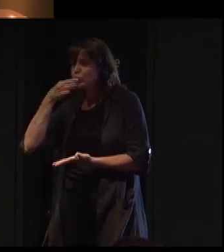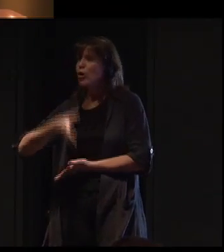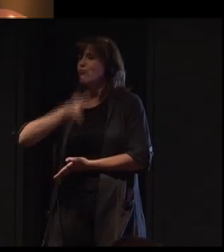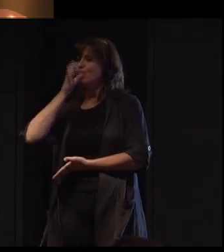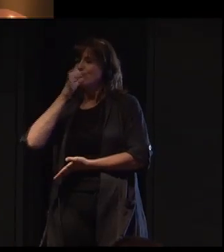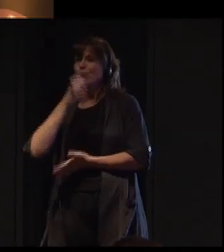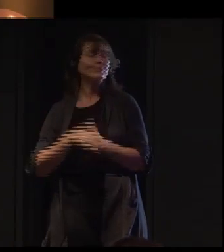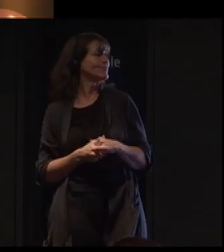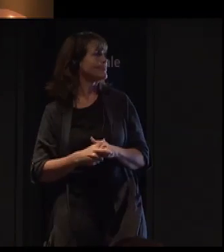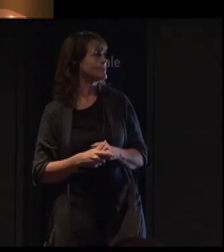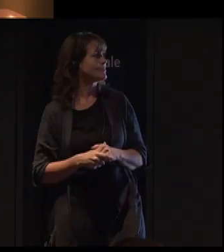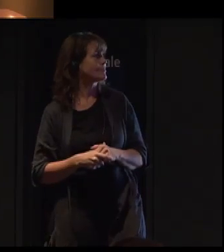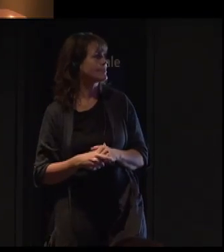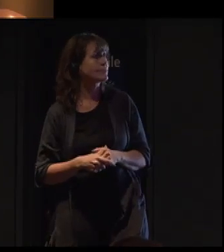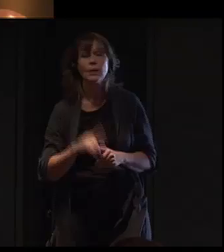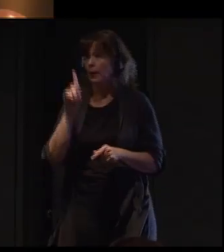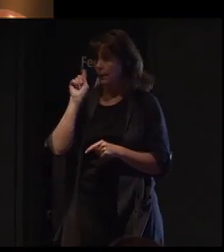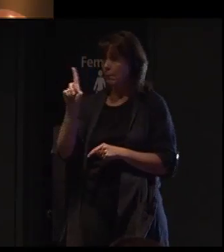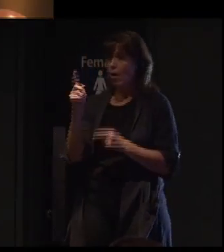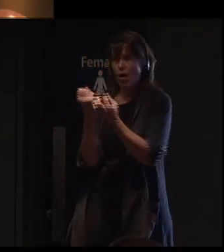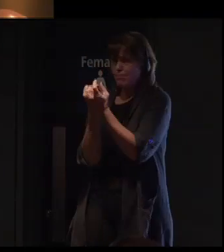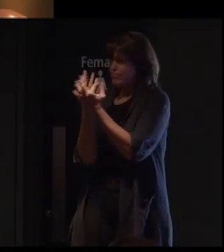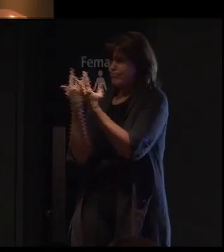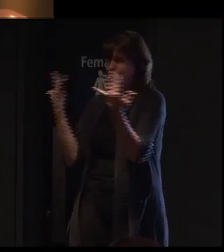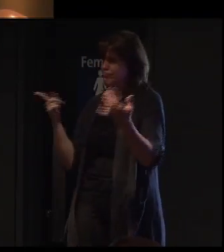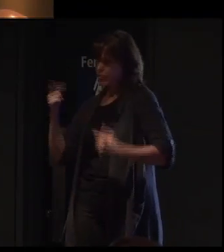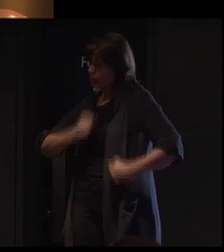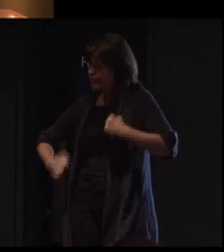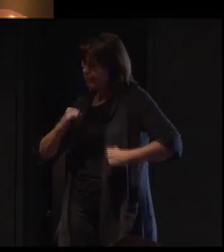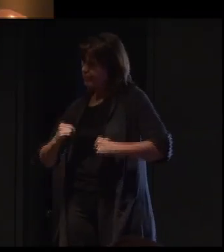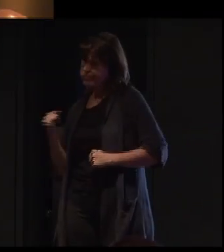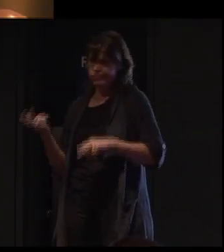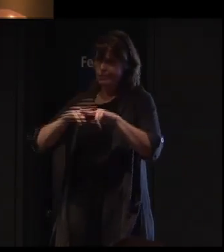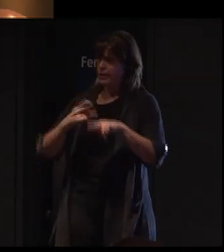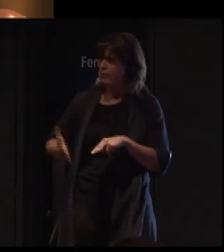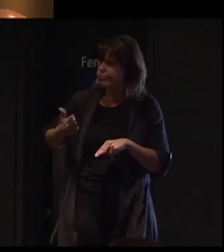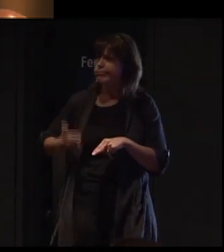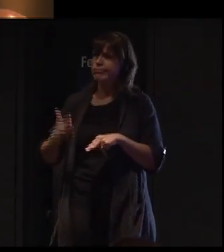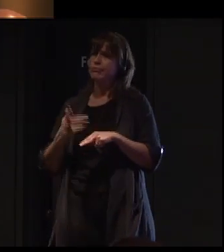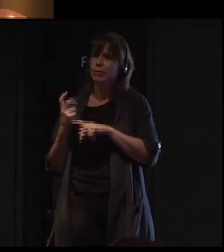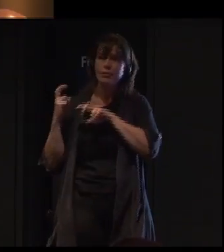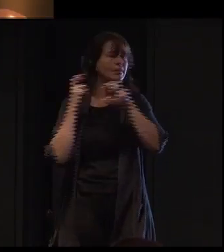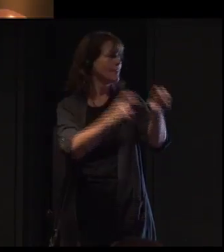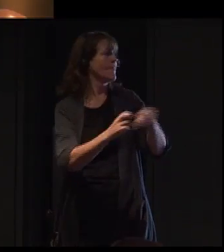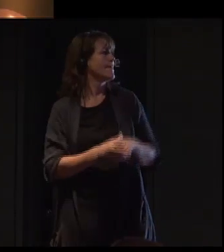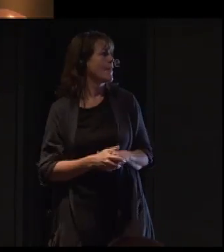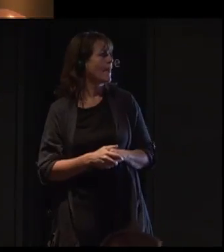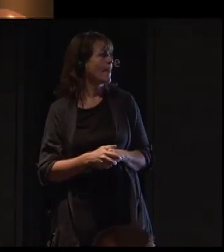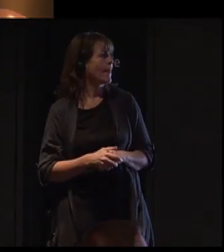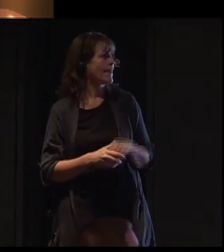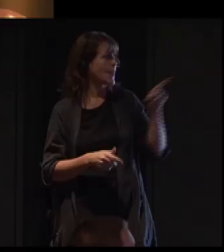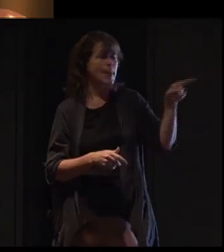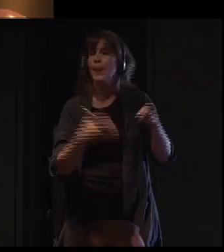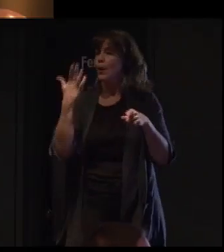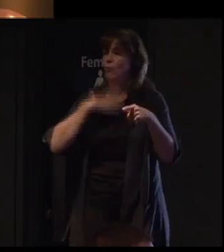But many fans take the trouble to travel to the stadium itself, to enjoy the spectacle in more than